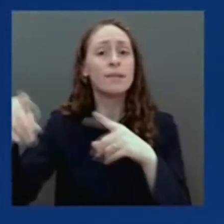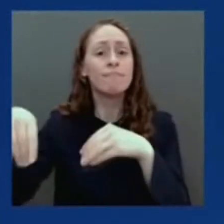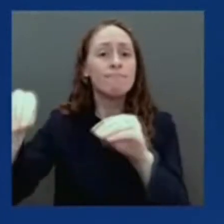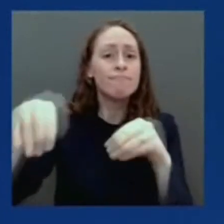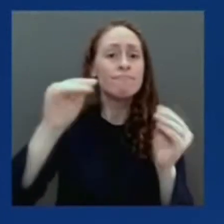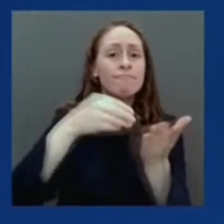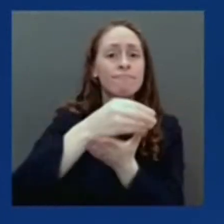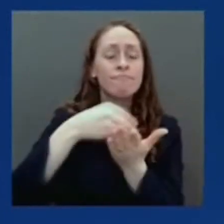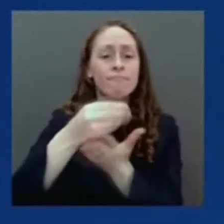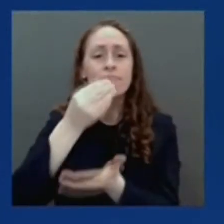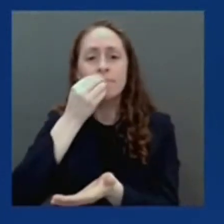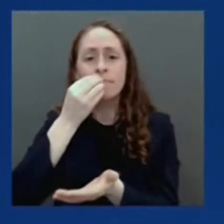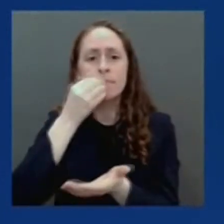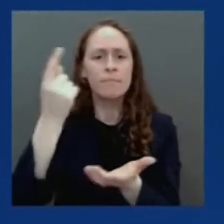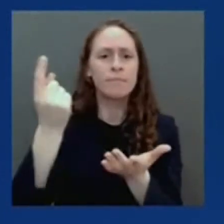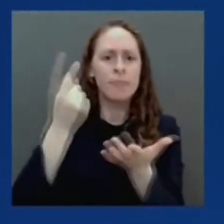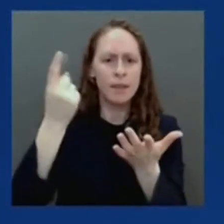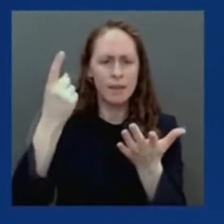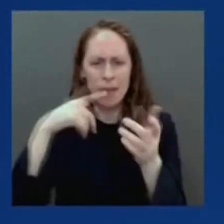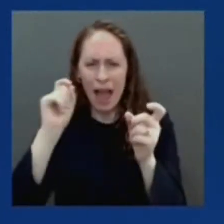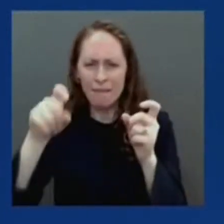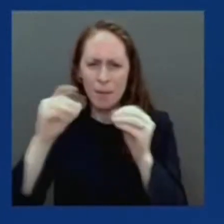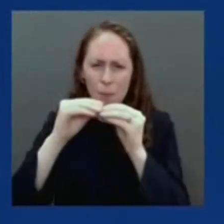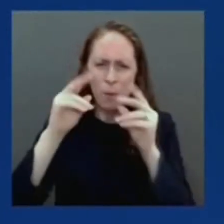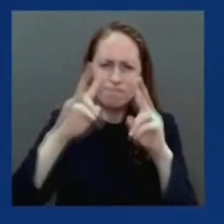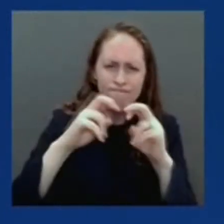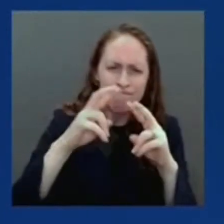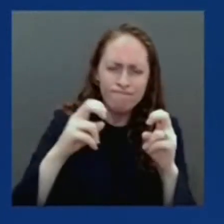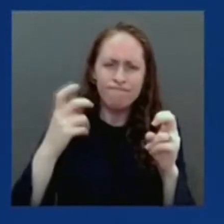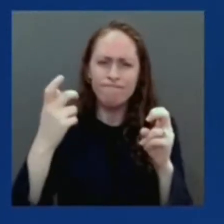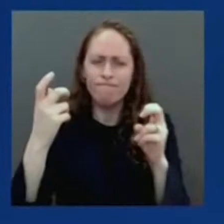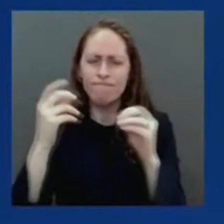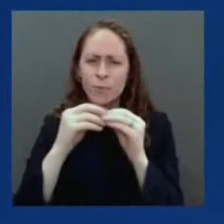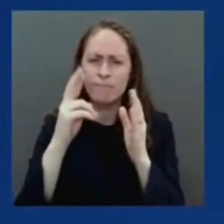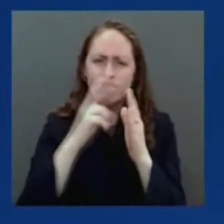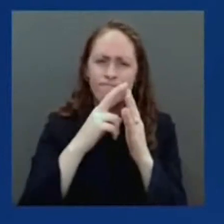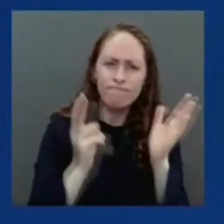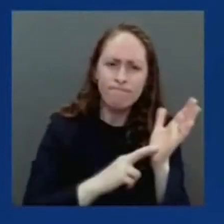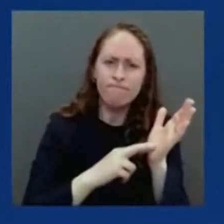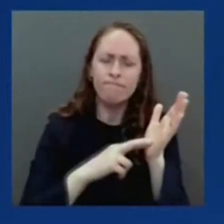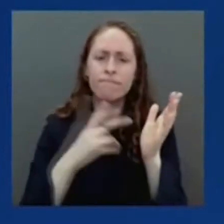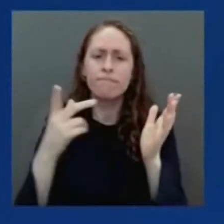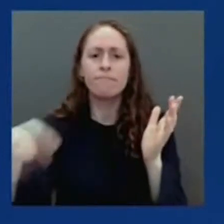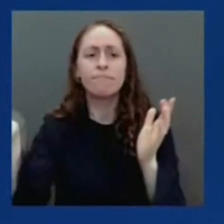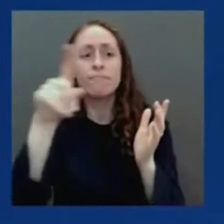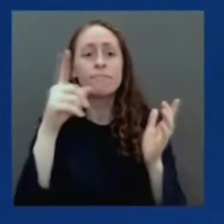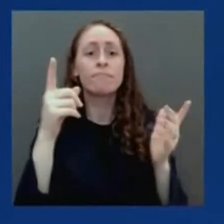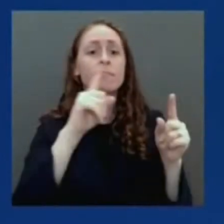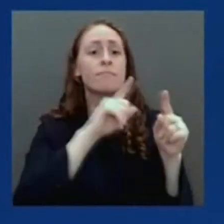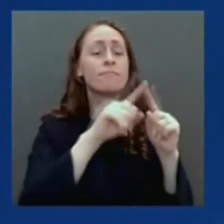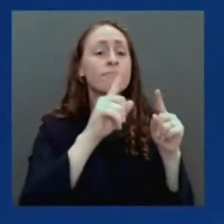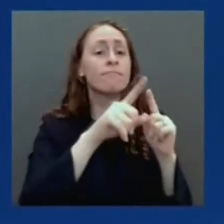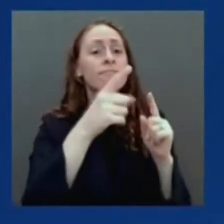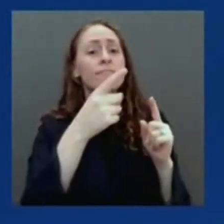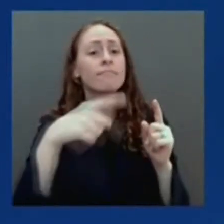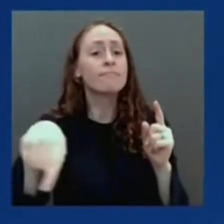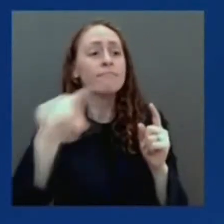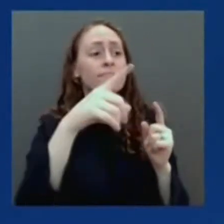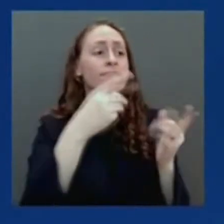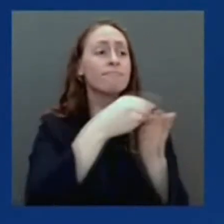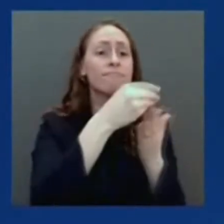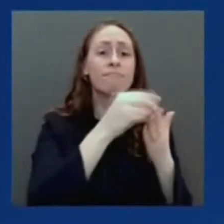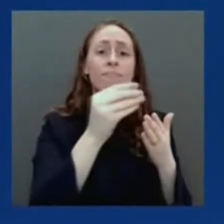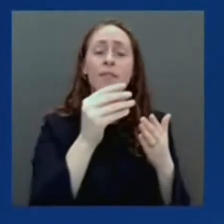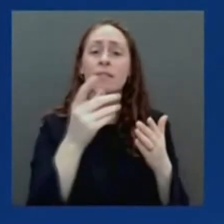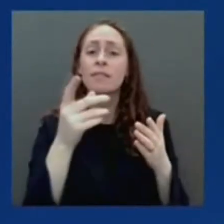and the interface between humans and animals. The other one was mares, in which it was shown finally that this was a